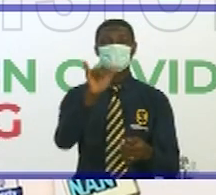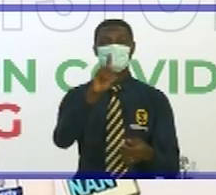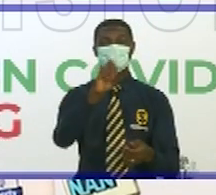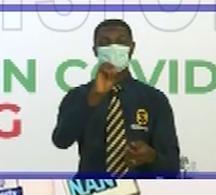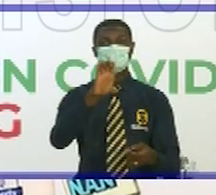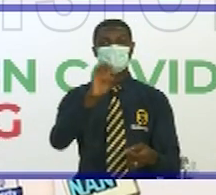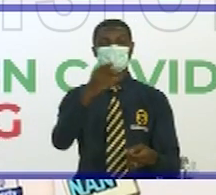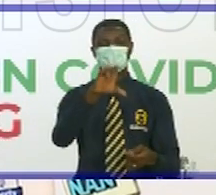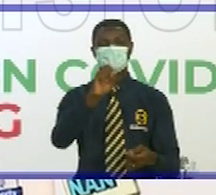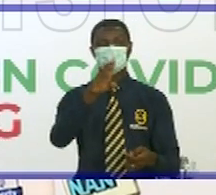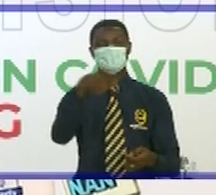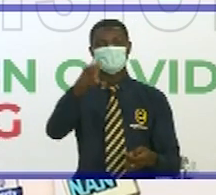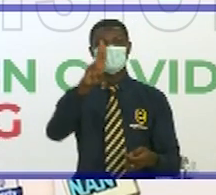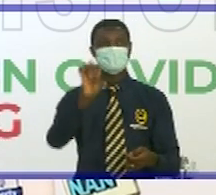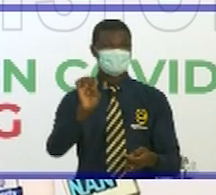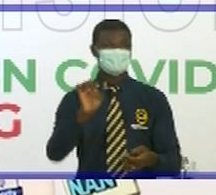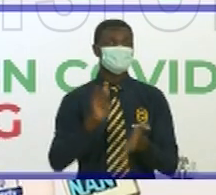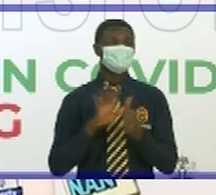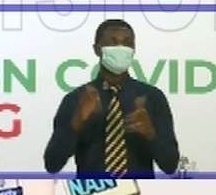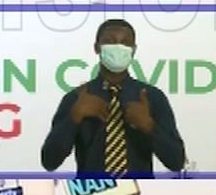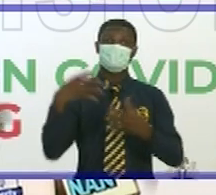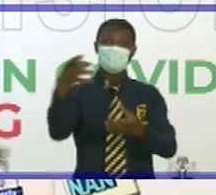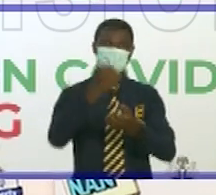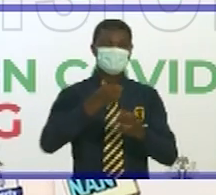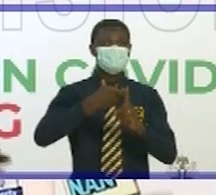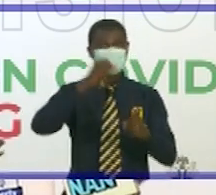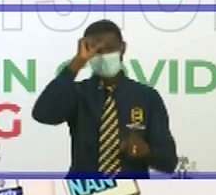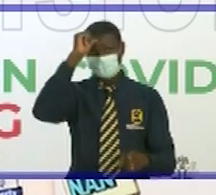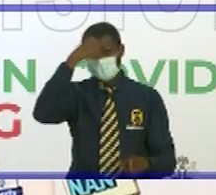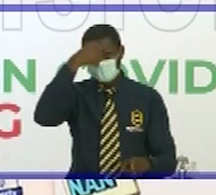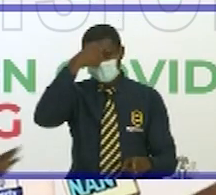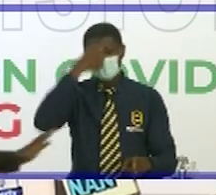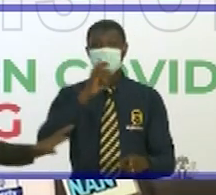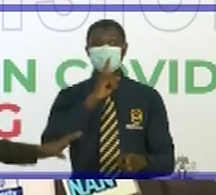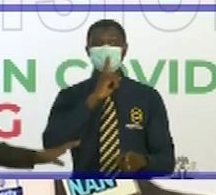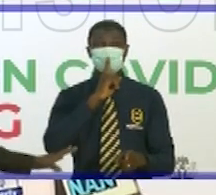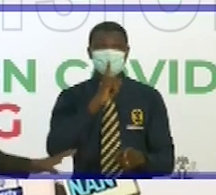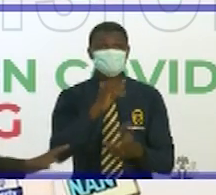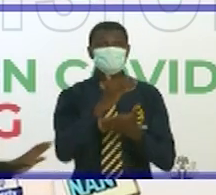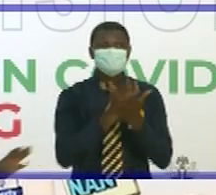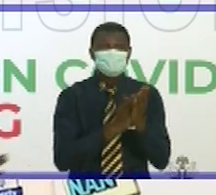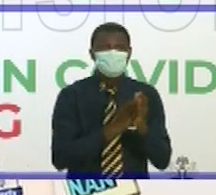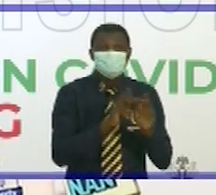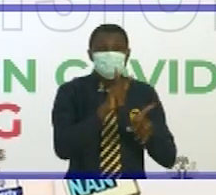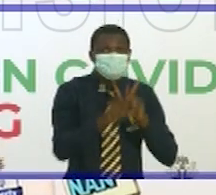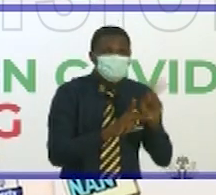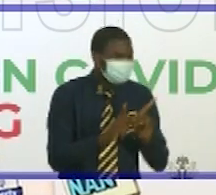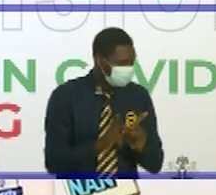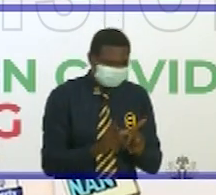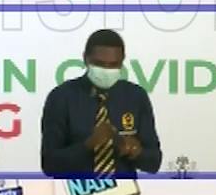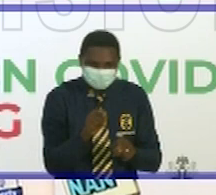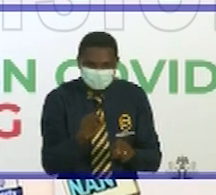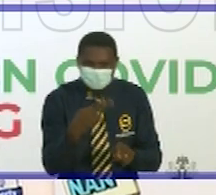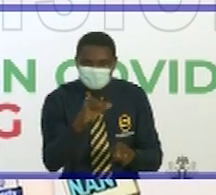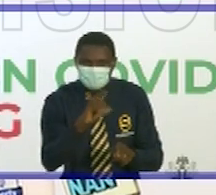hydroxychloroquine that we have received from India, you know, in some climes now, that is totally relegated to the background. Nobody is talking